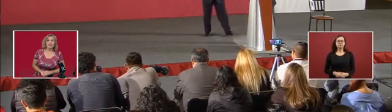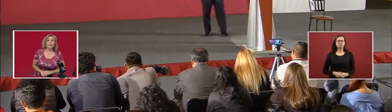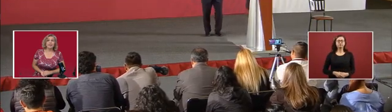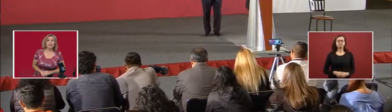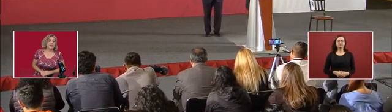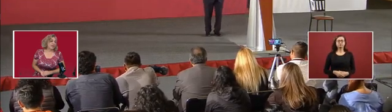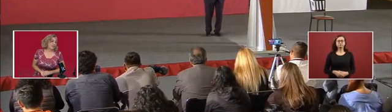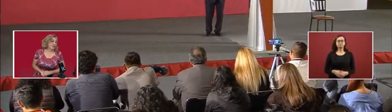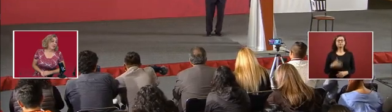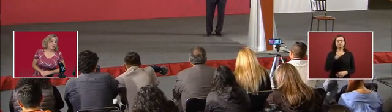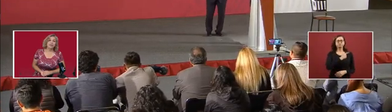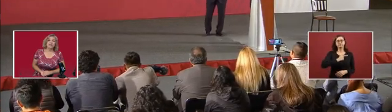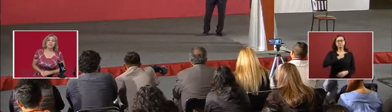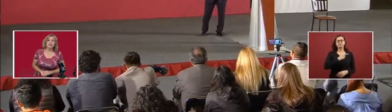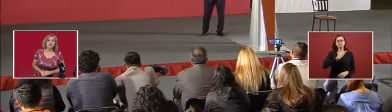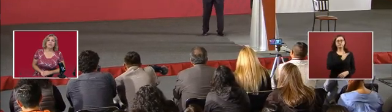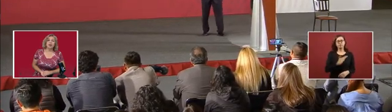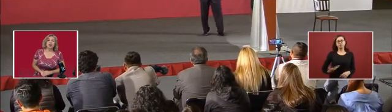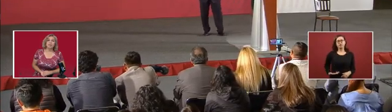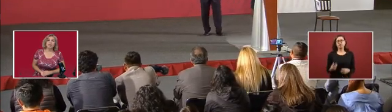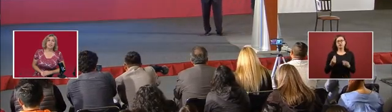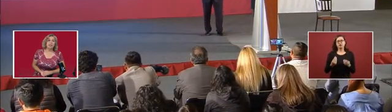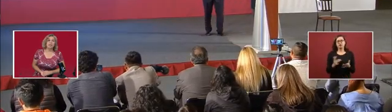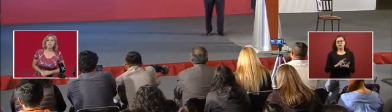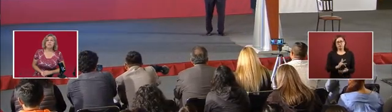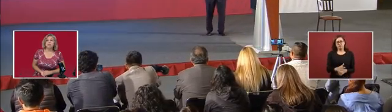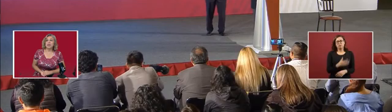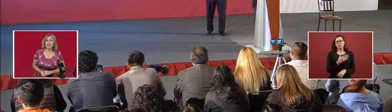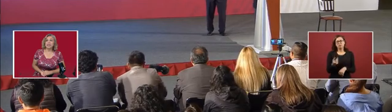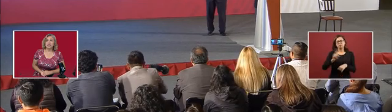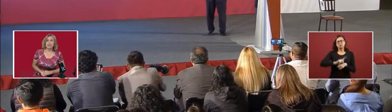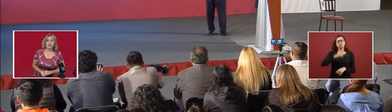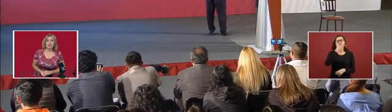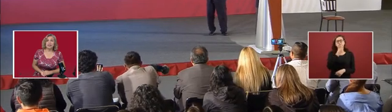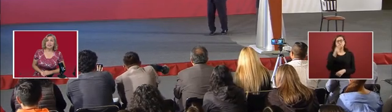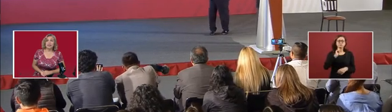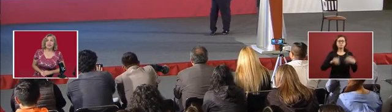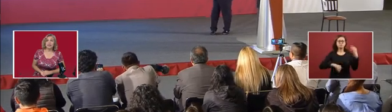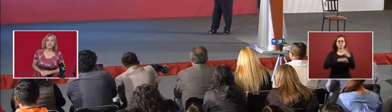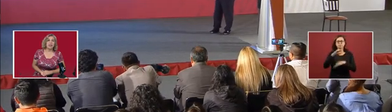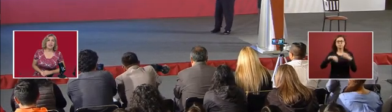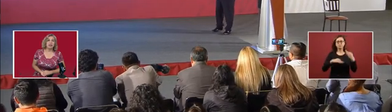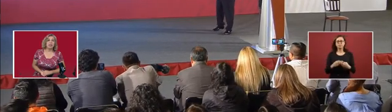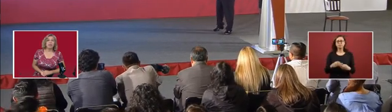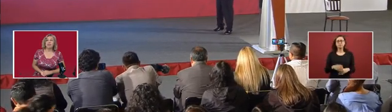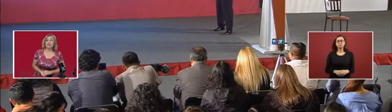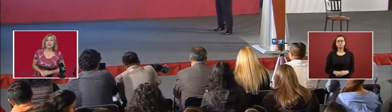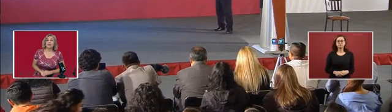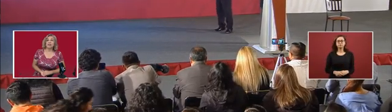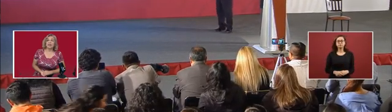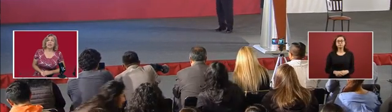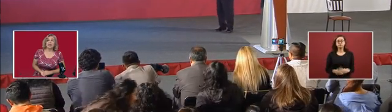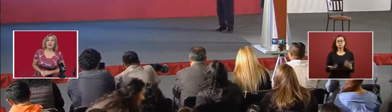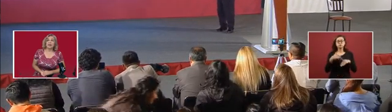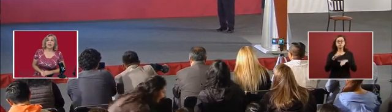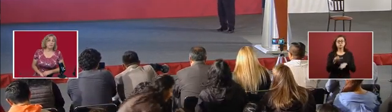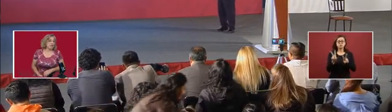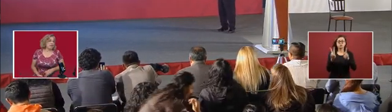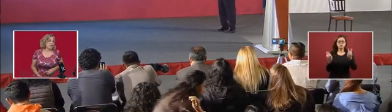the little mosquito. And it has to do with what we can all do all together. And that is why we're giving